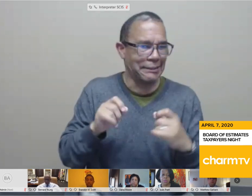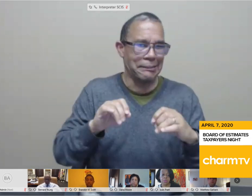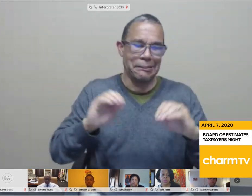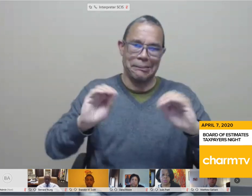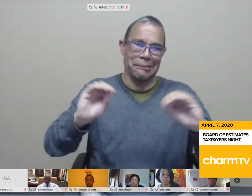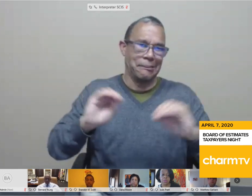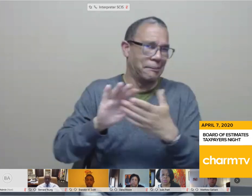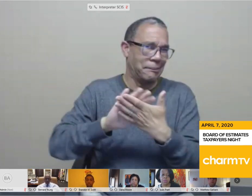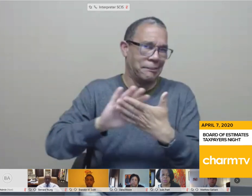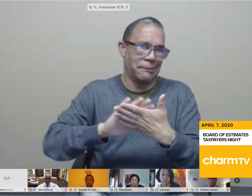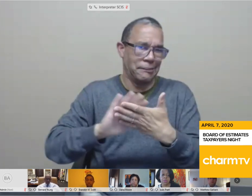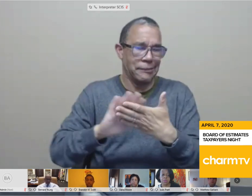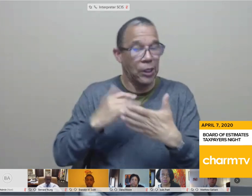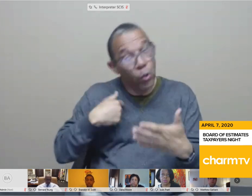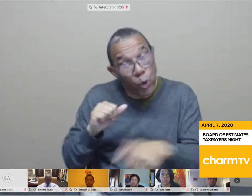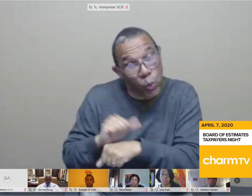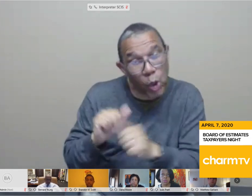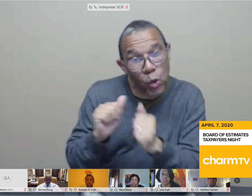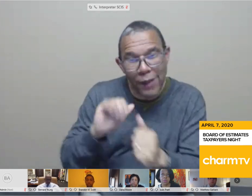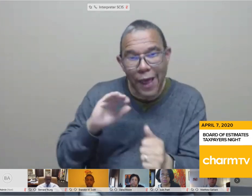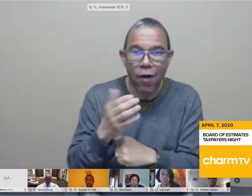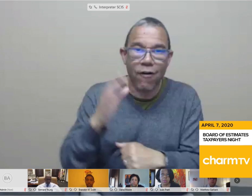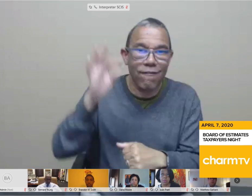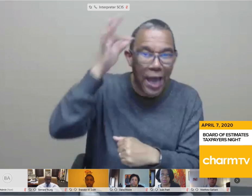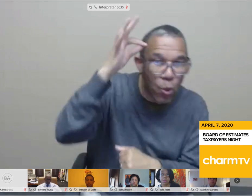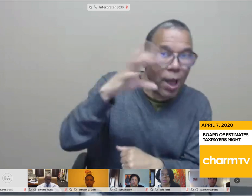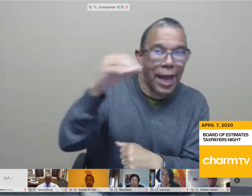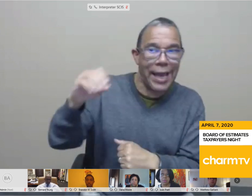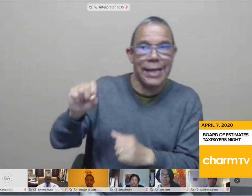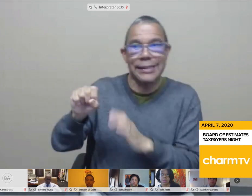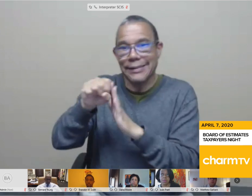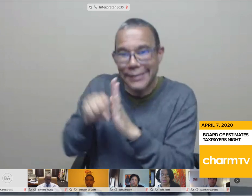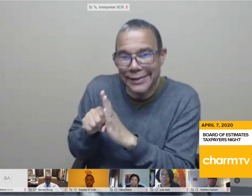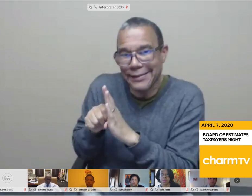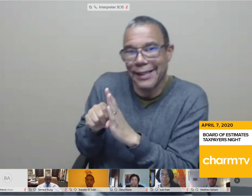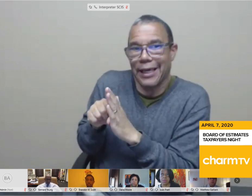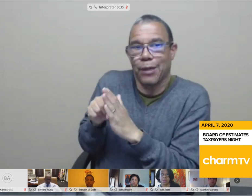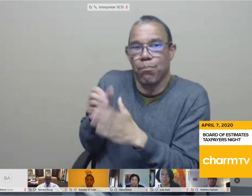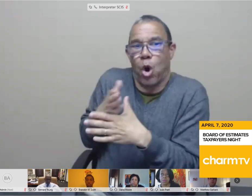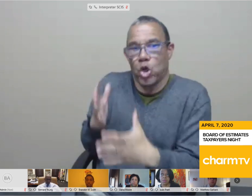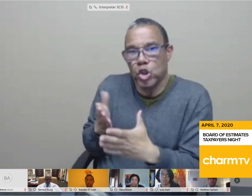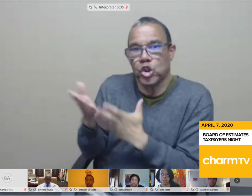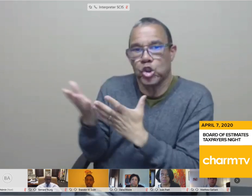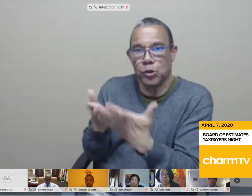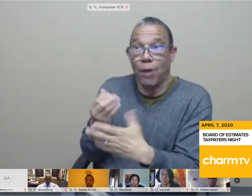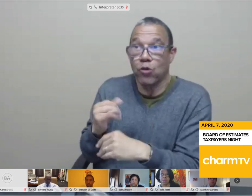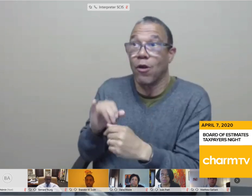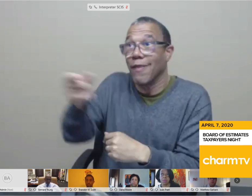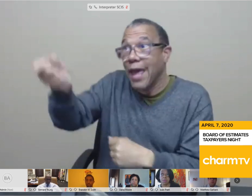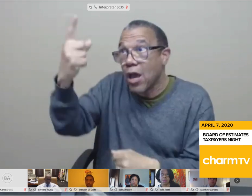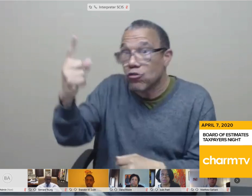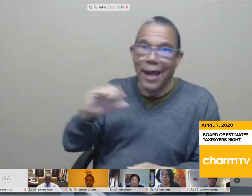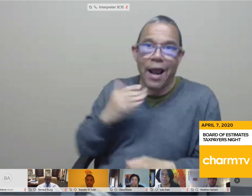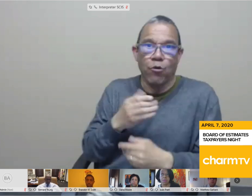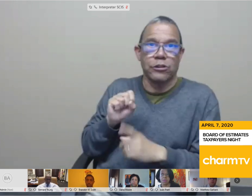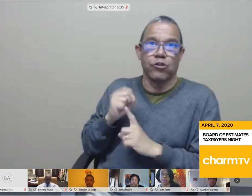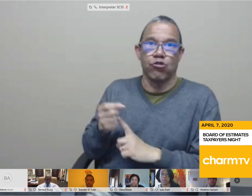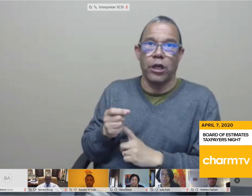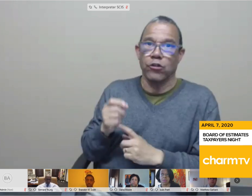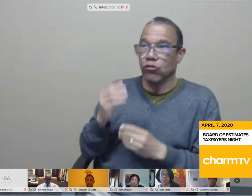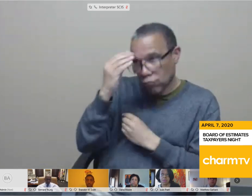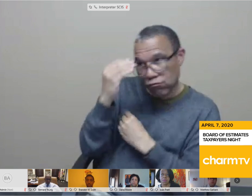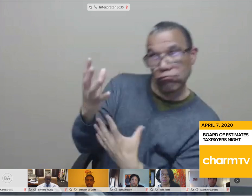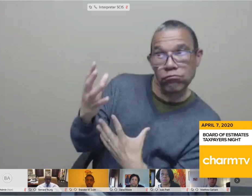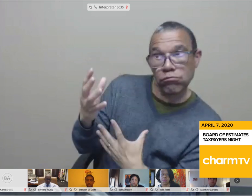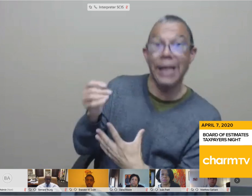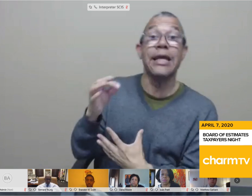we've been working with our federal, you know, state partners to make sure that our voice is heard, you know, if another bill comes about.